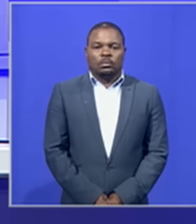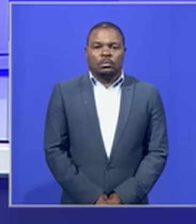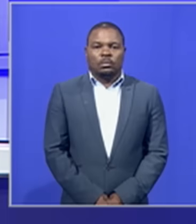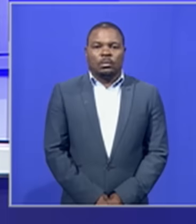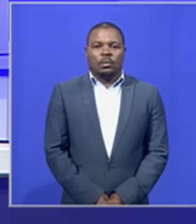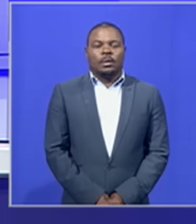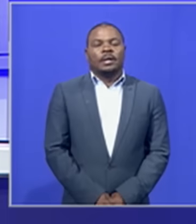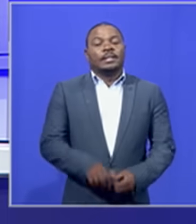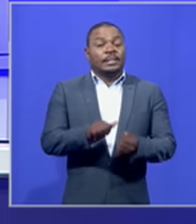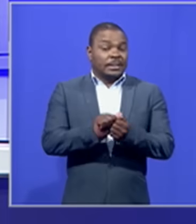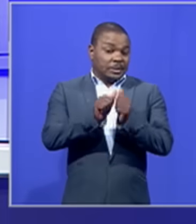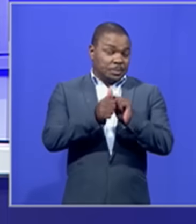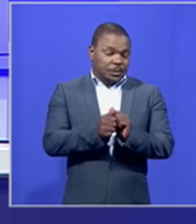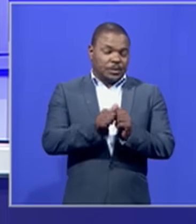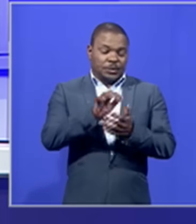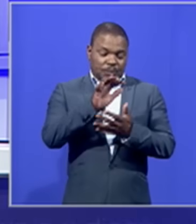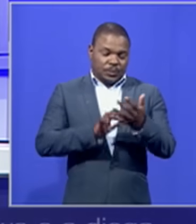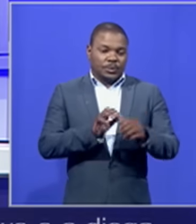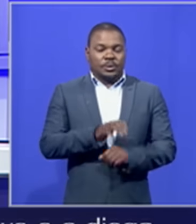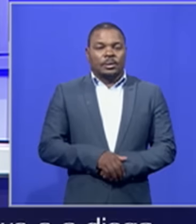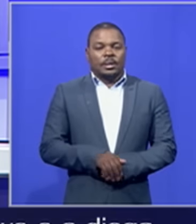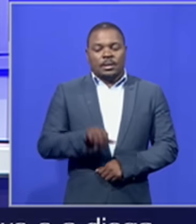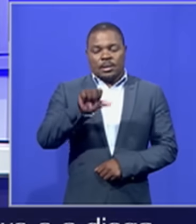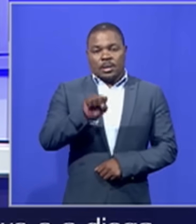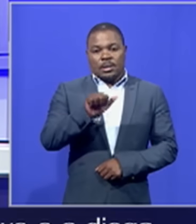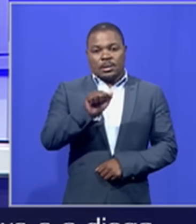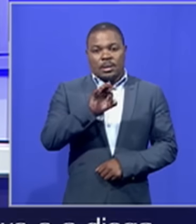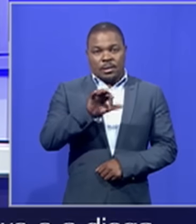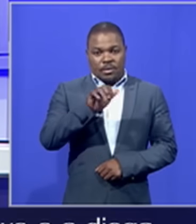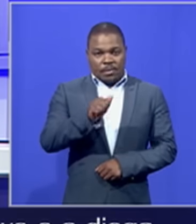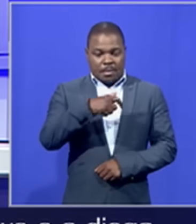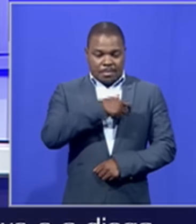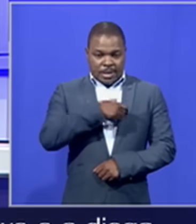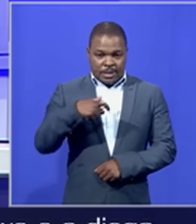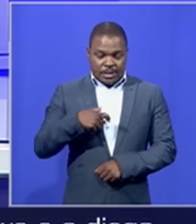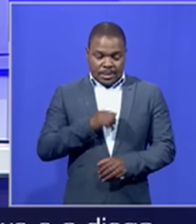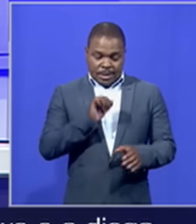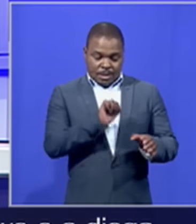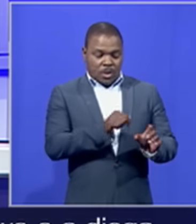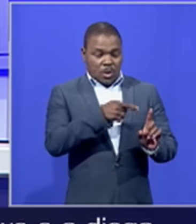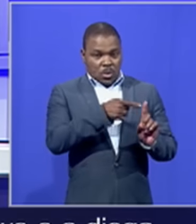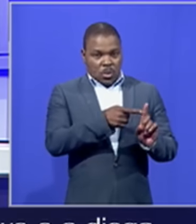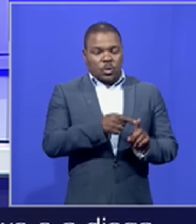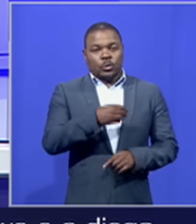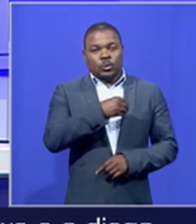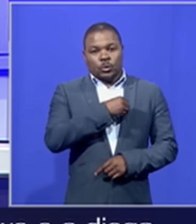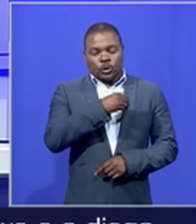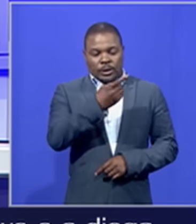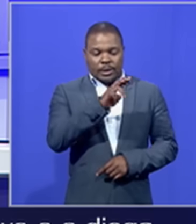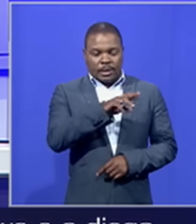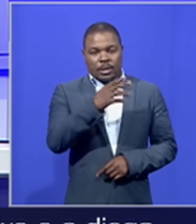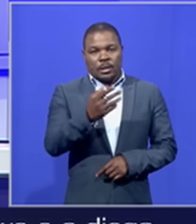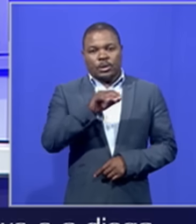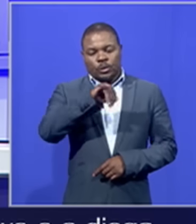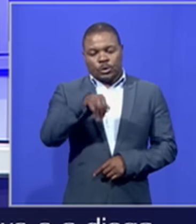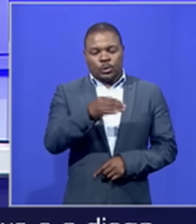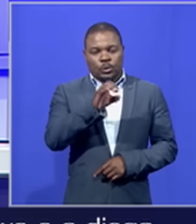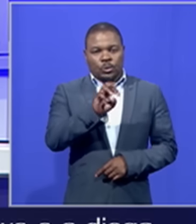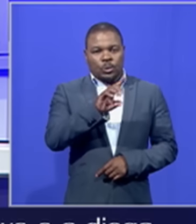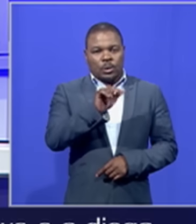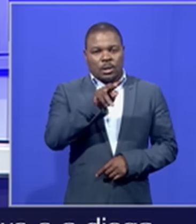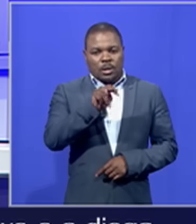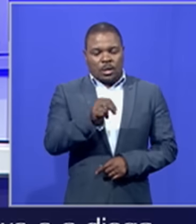tse di amanang le tsa merero ya kgwele ya dinao ke gore kgetsi e tswelelang ya bonweenwee kgatlhanong le presidente ya mokgatlho ya kgwele ya dinao mono Afrika Borwa